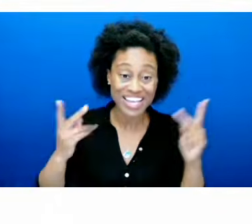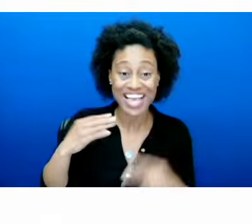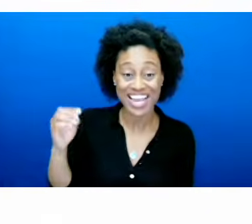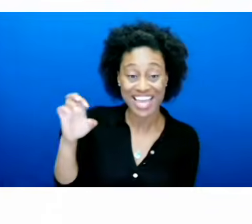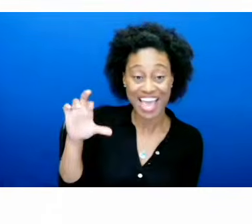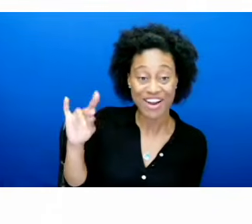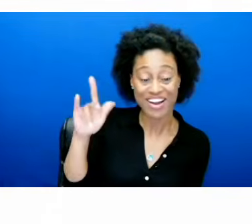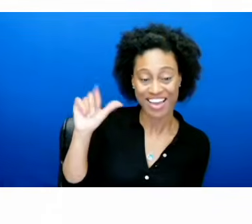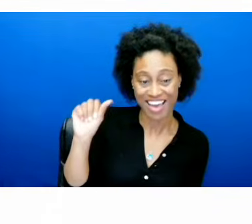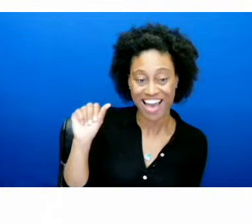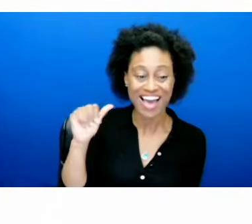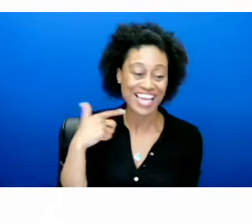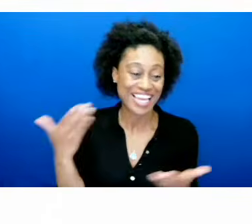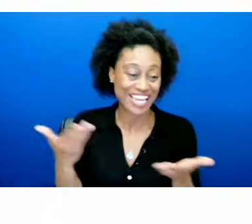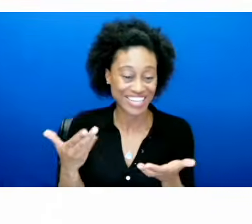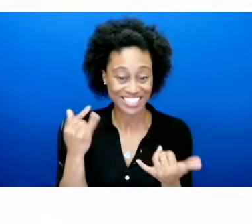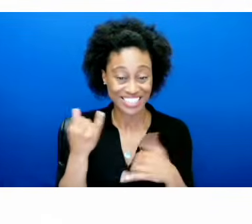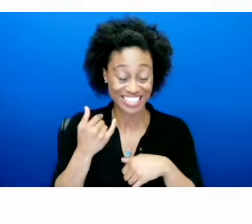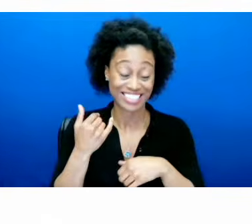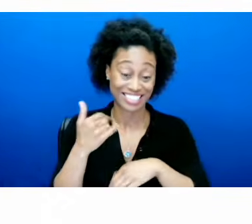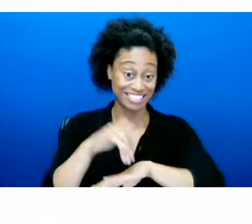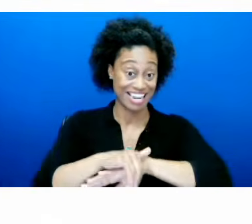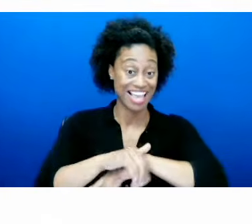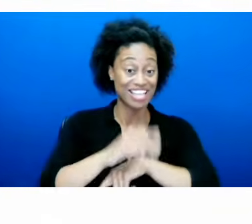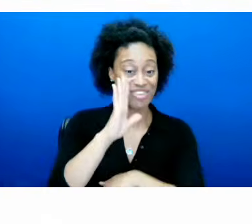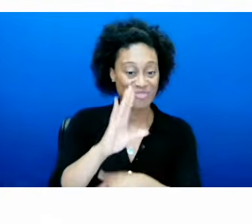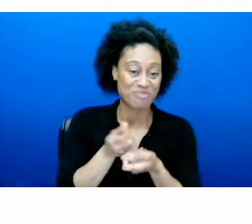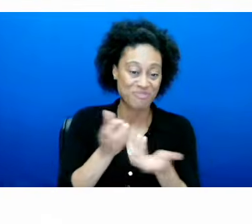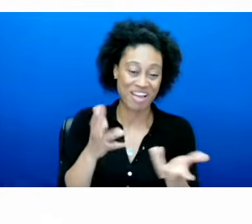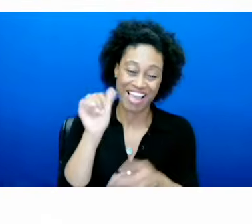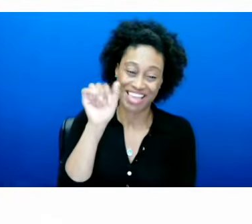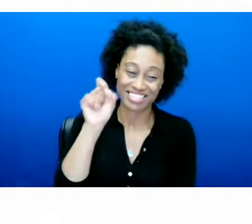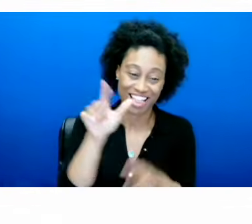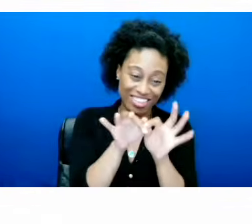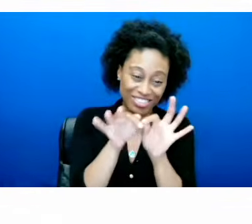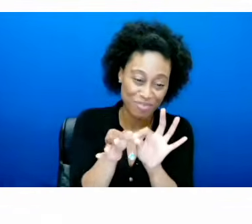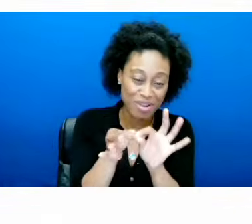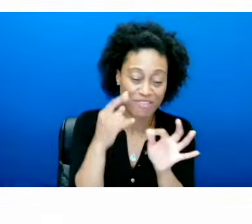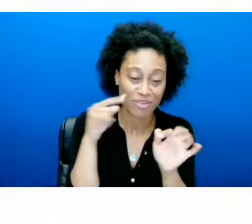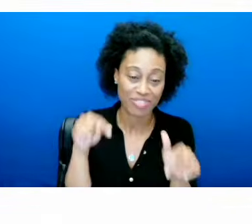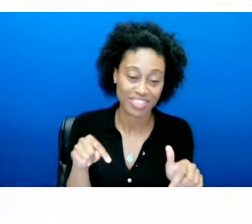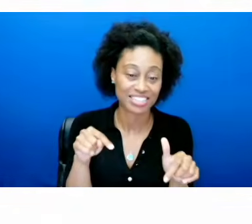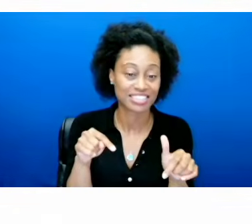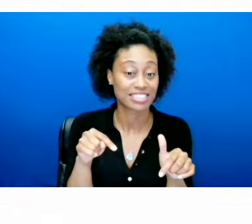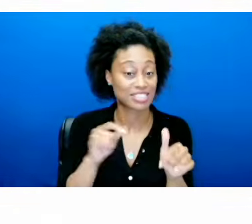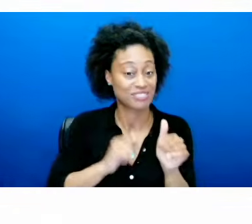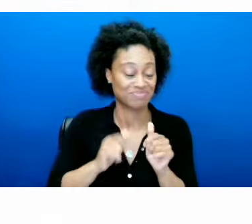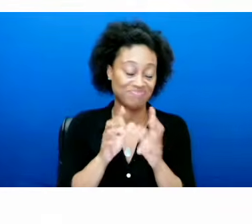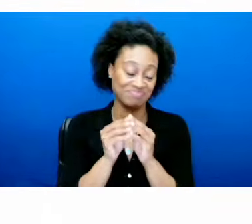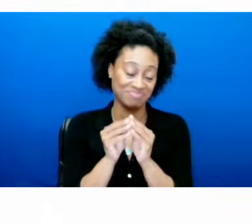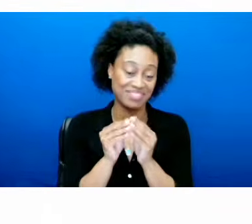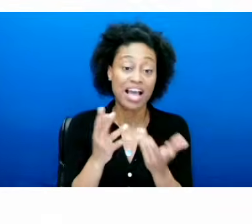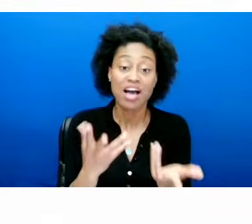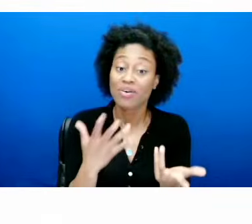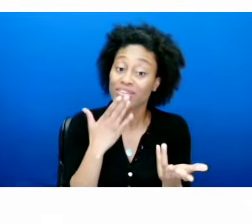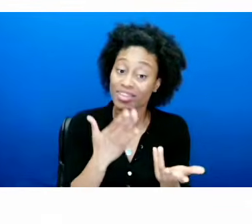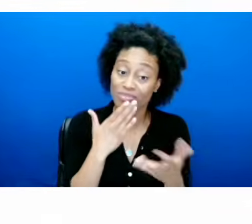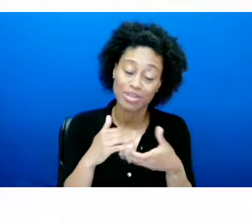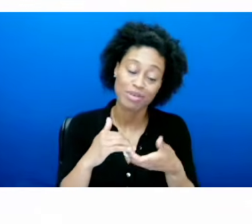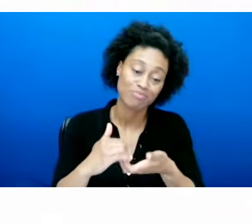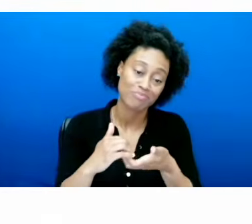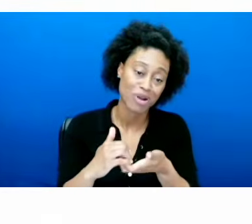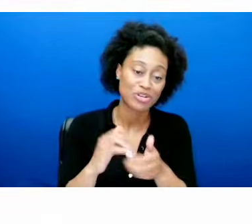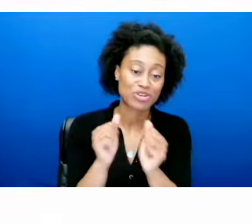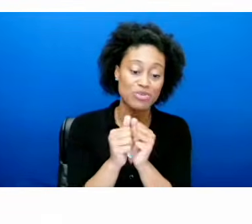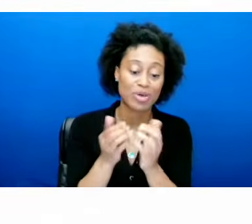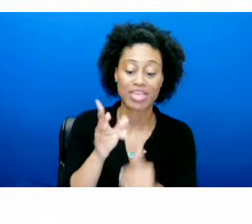here tonight, and they will be providing ASL interpretation, thankfully, through the partnership with Kelly's